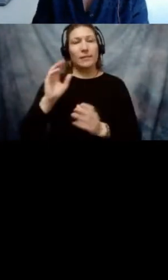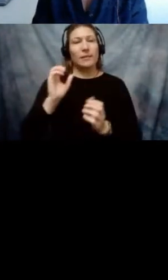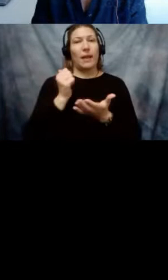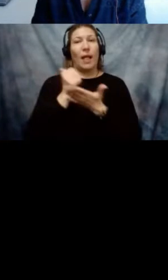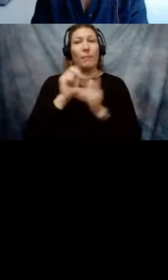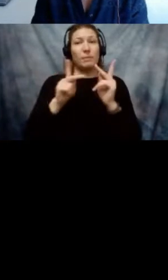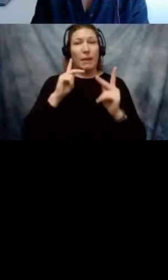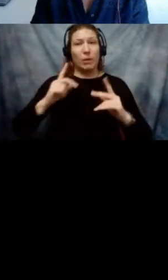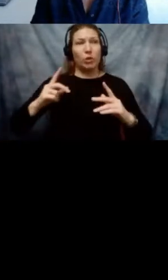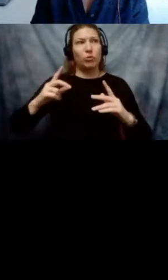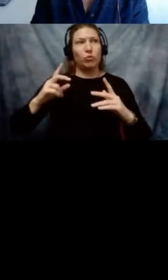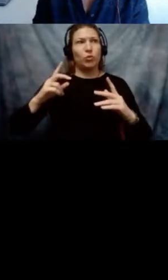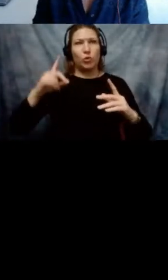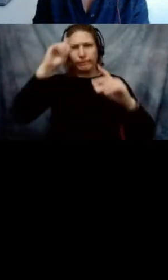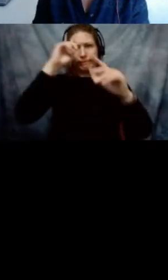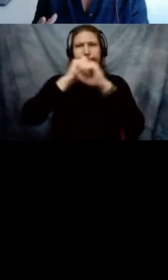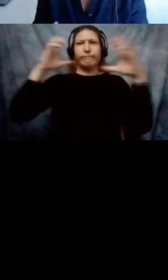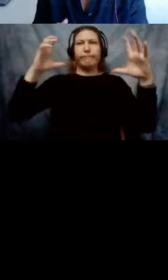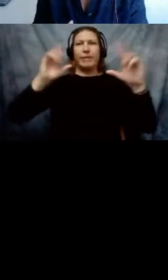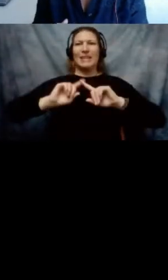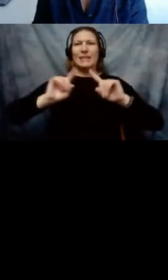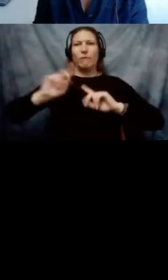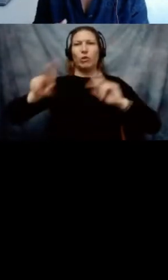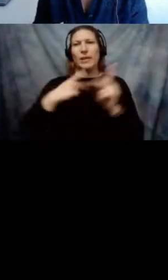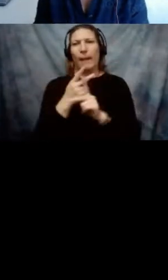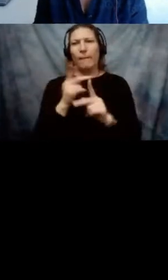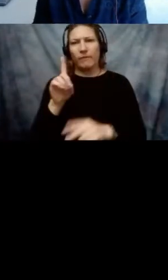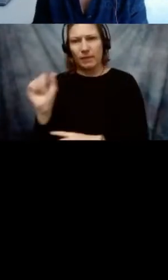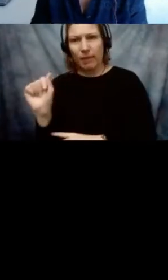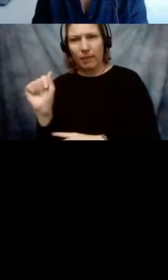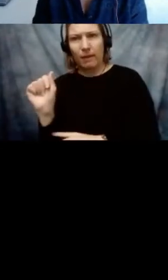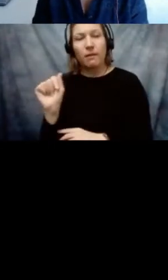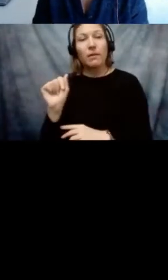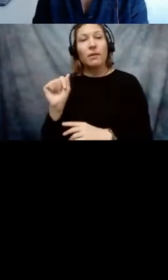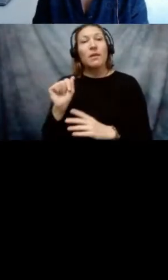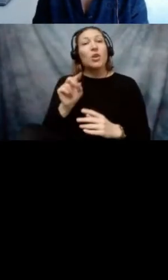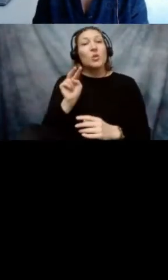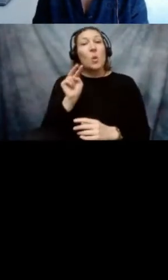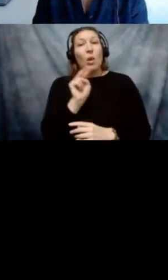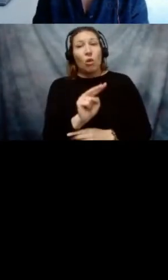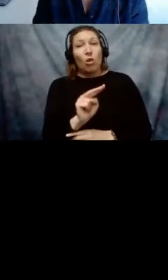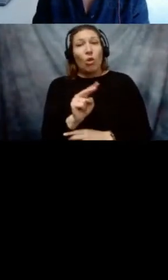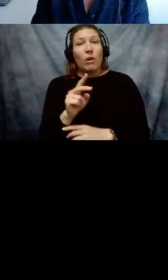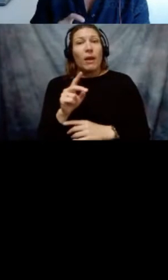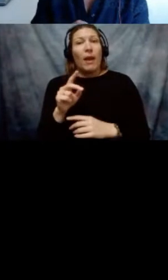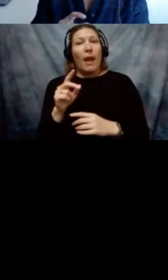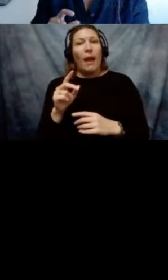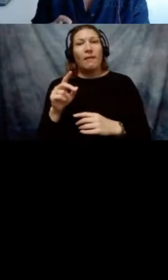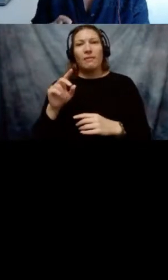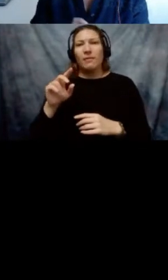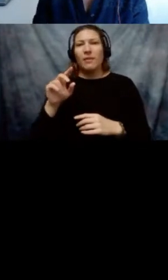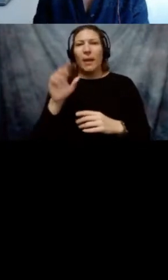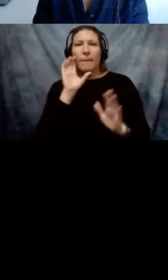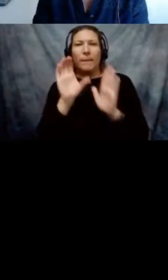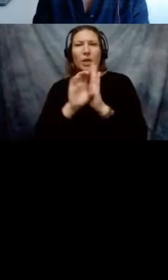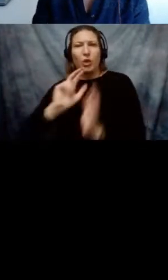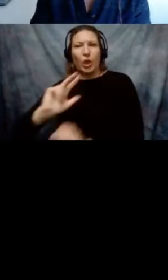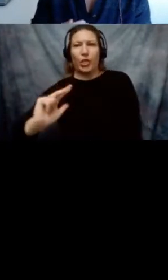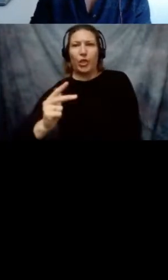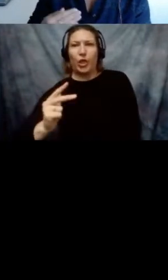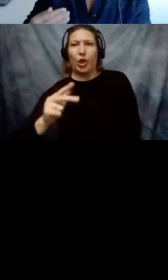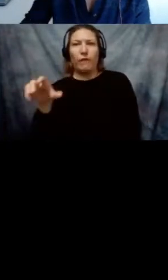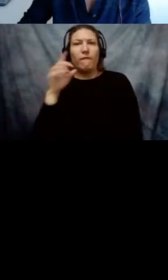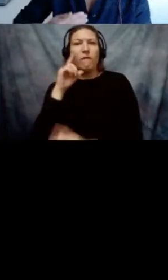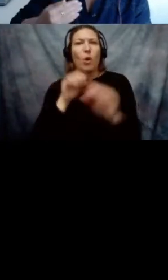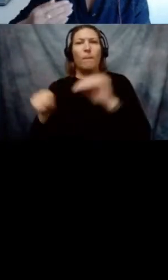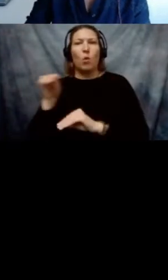again. But before I do that, I just want you to focus on the icon that we have for motor impairments, which is a mouse icon. So that's